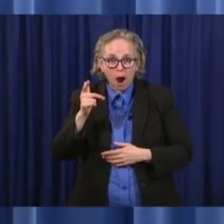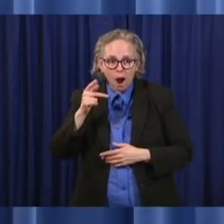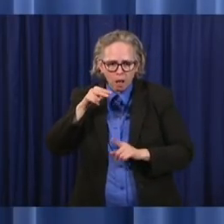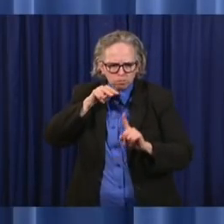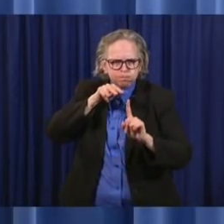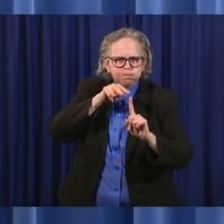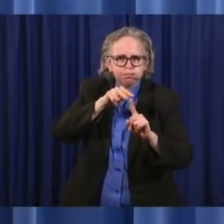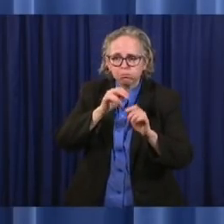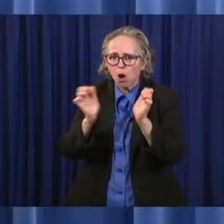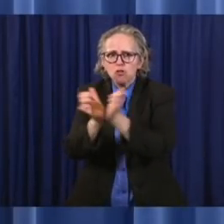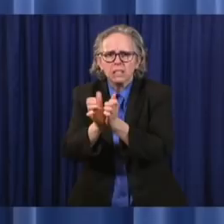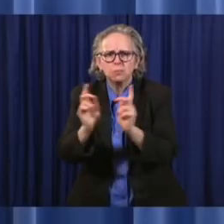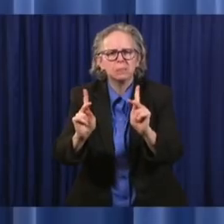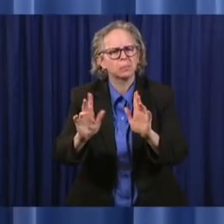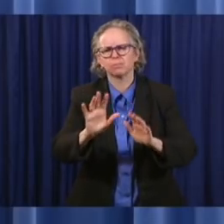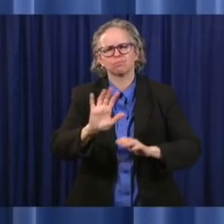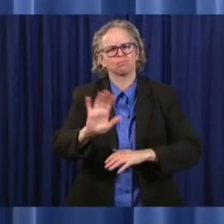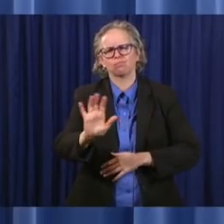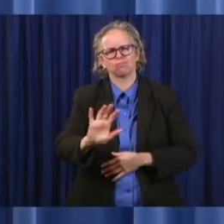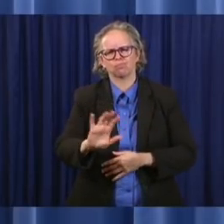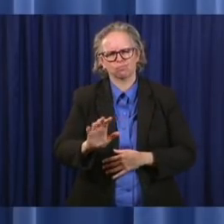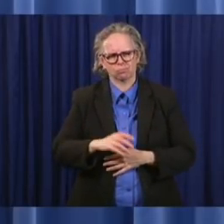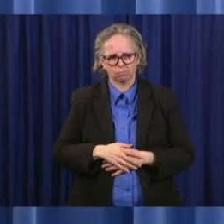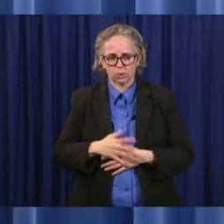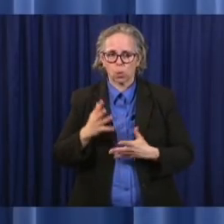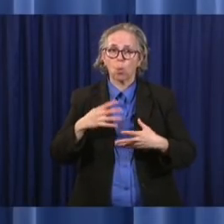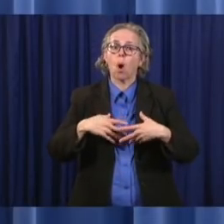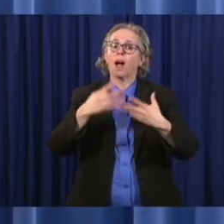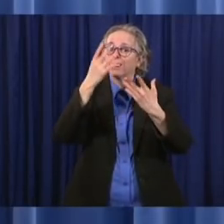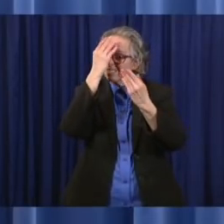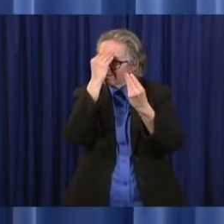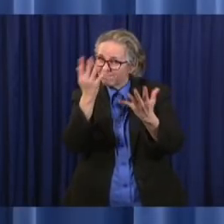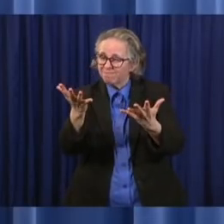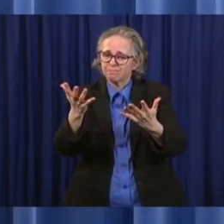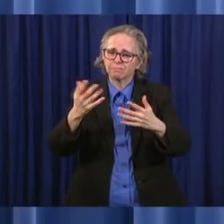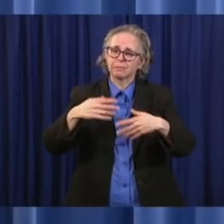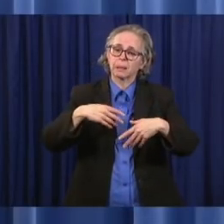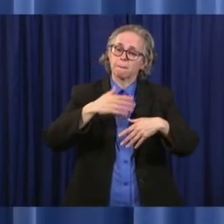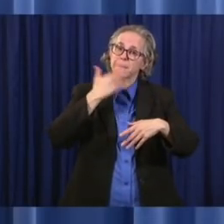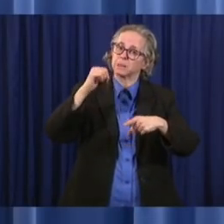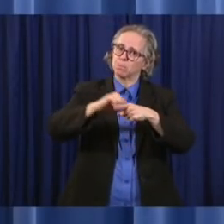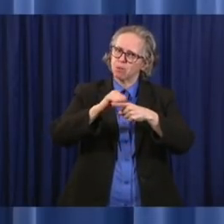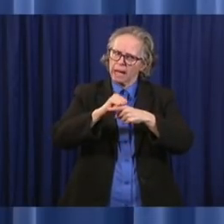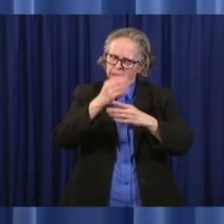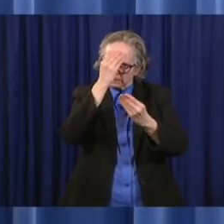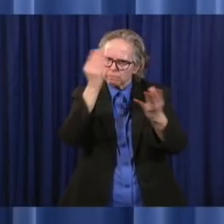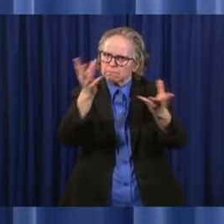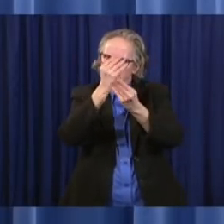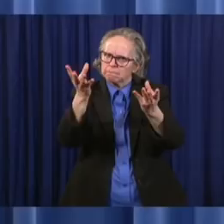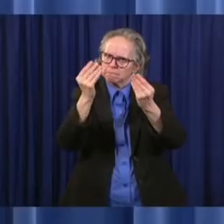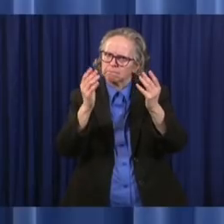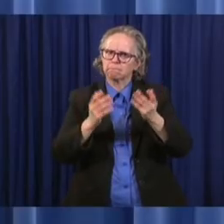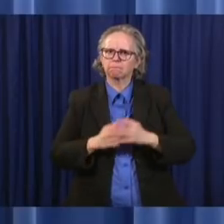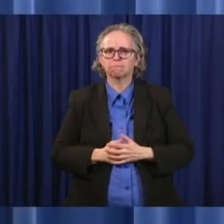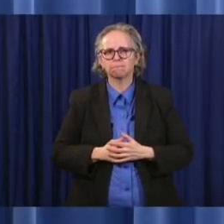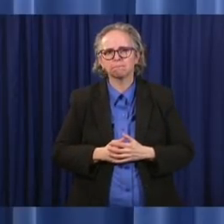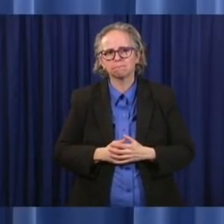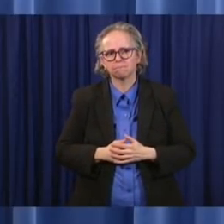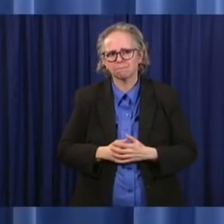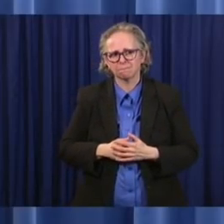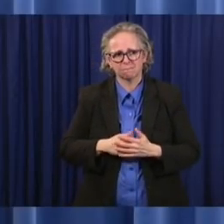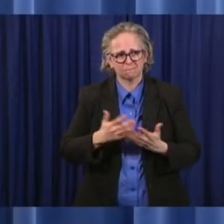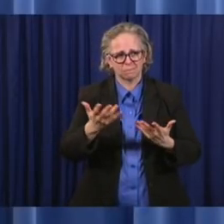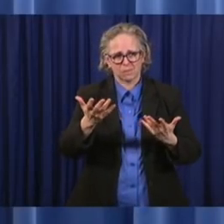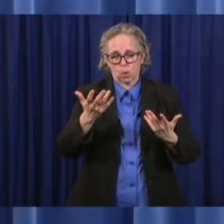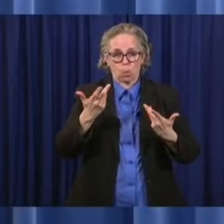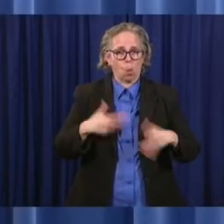the best guidance we can, and what we don't want to have happen is people think when,